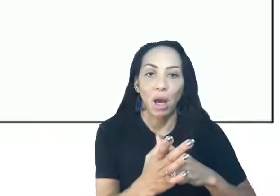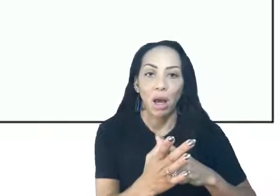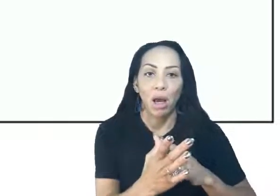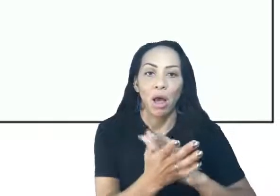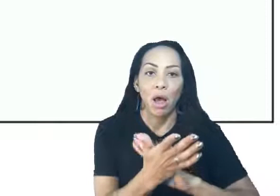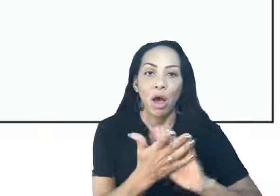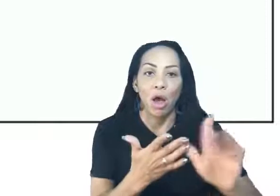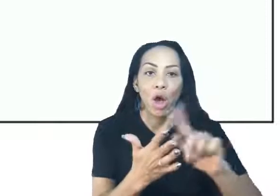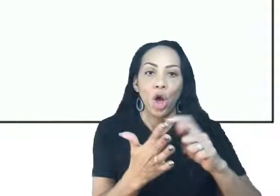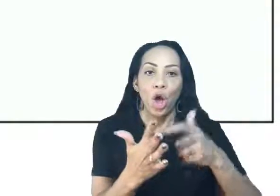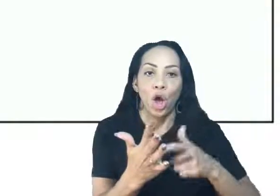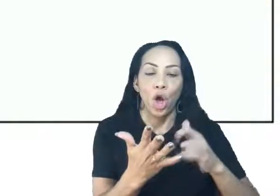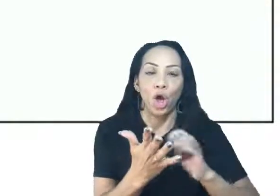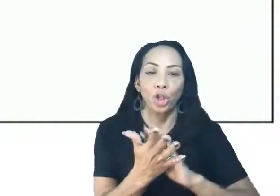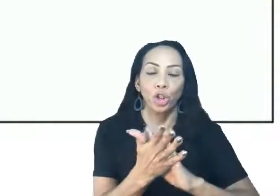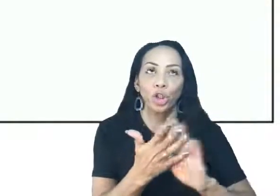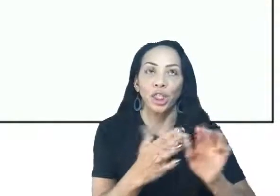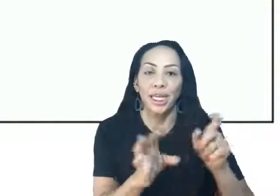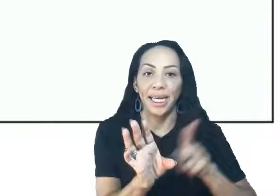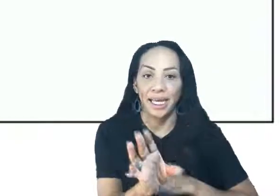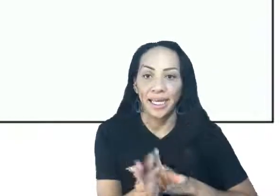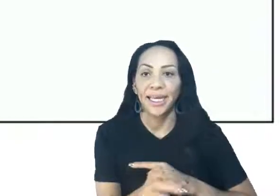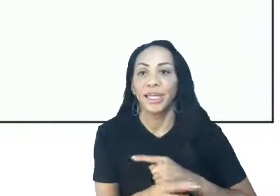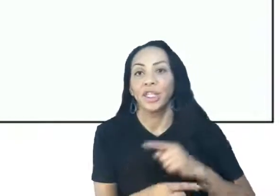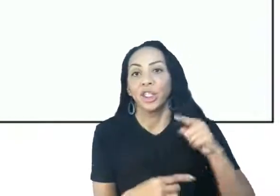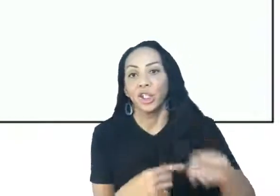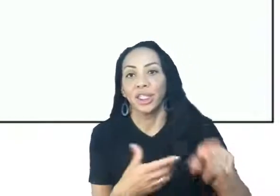rest as resistance and rest as reparations.